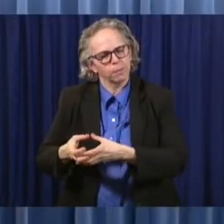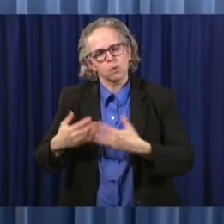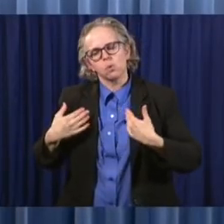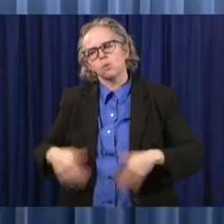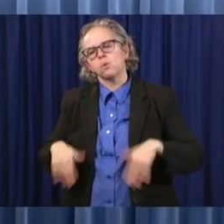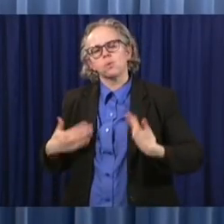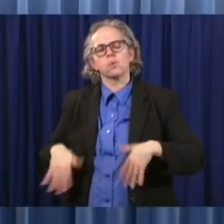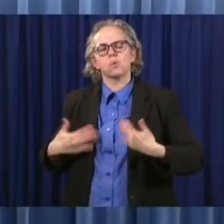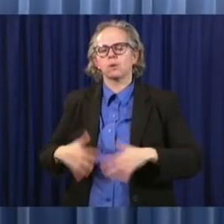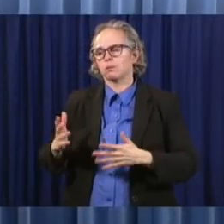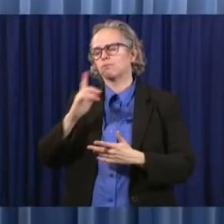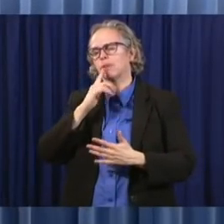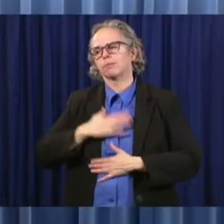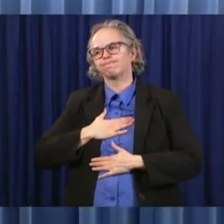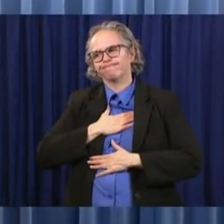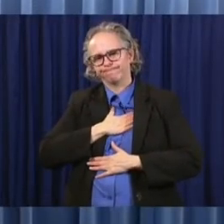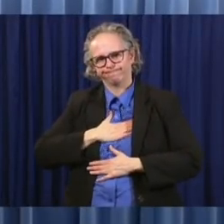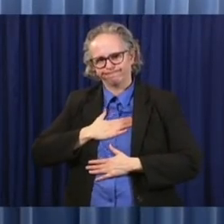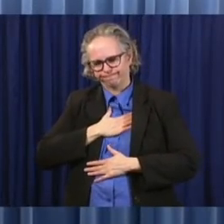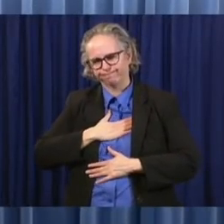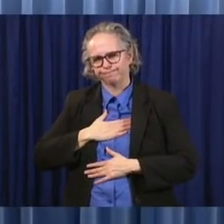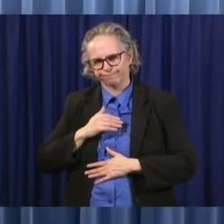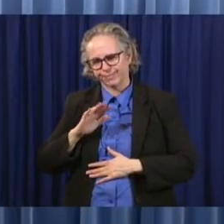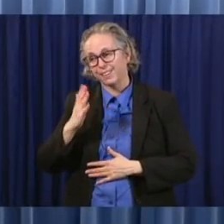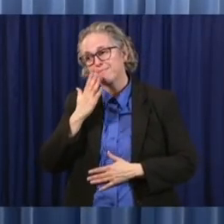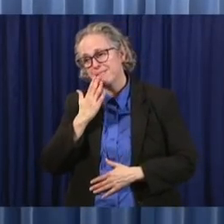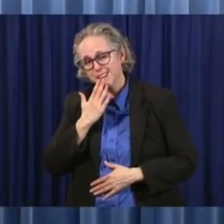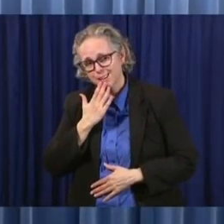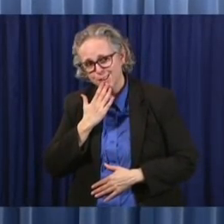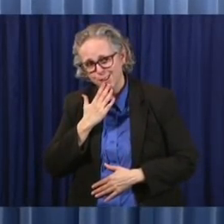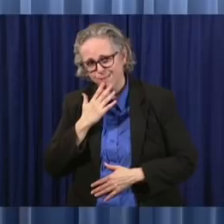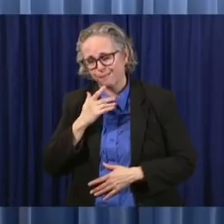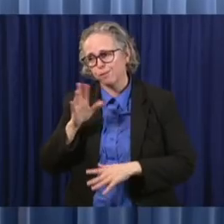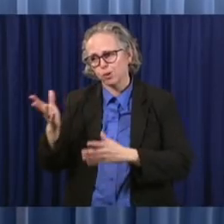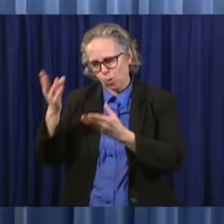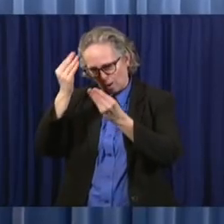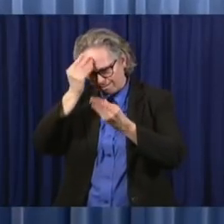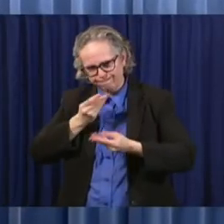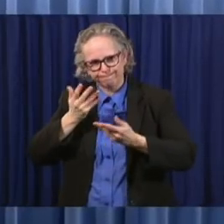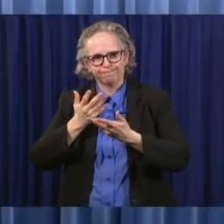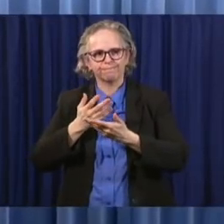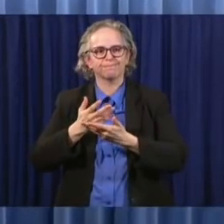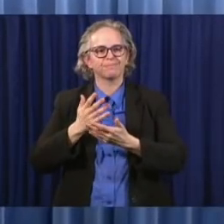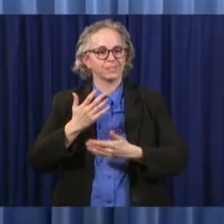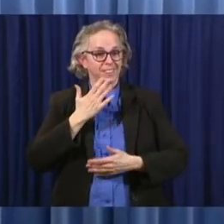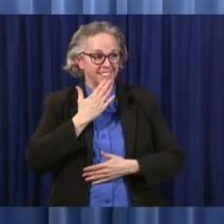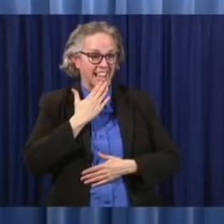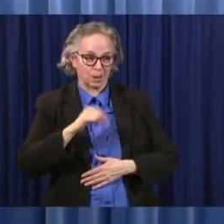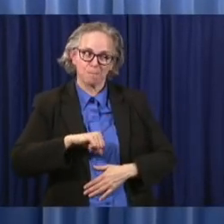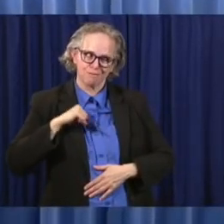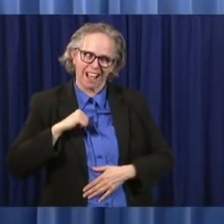very grateful. Appreciate it. Thanks for the good report. Thank you. We're proud.